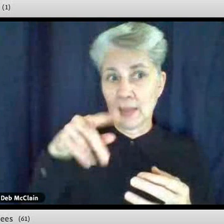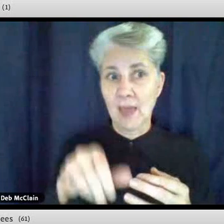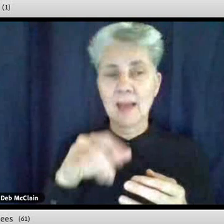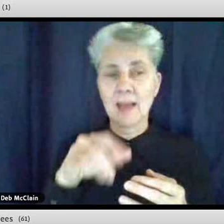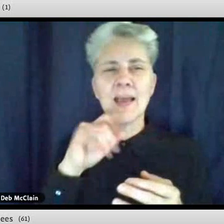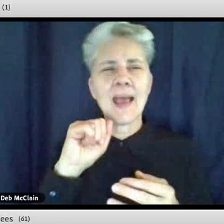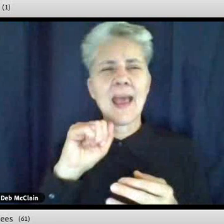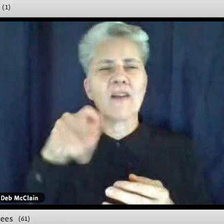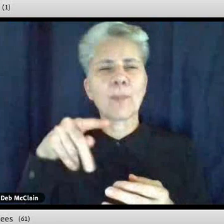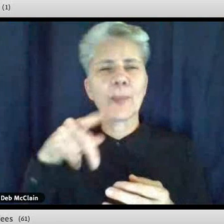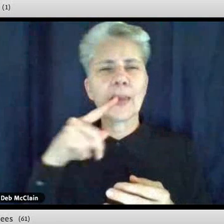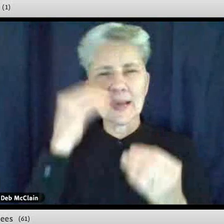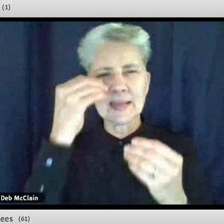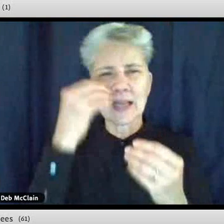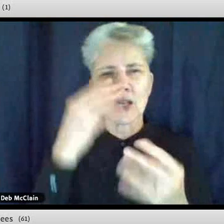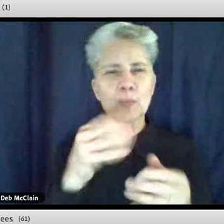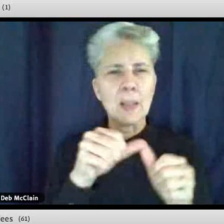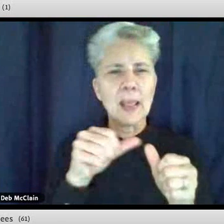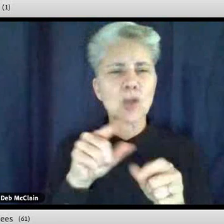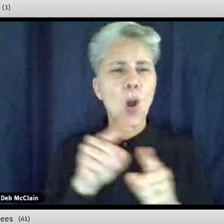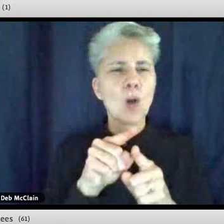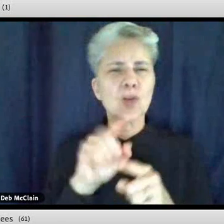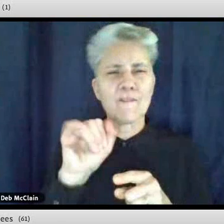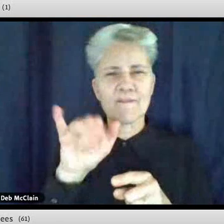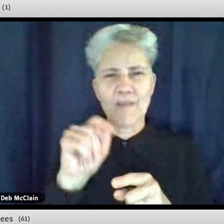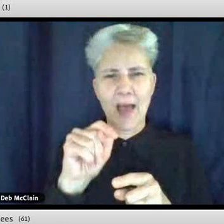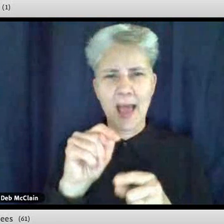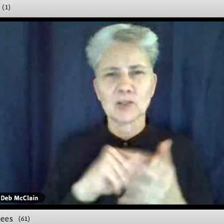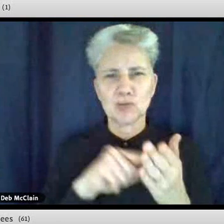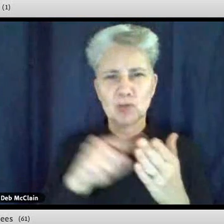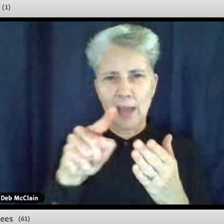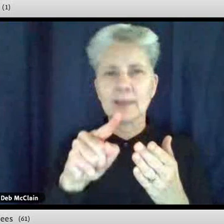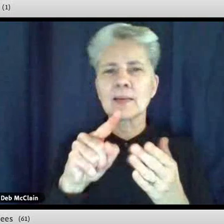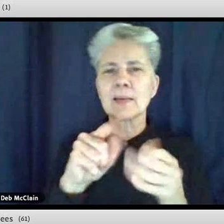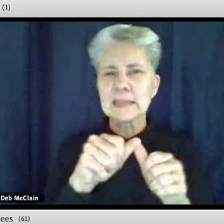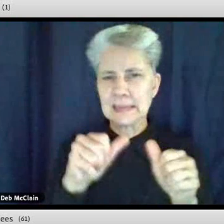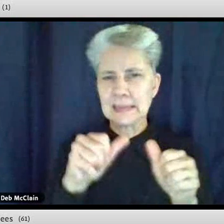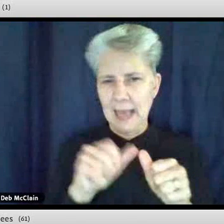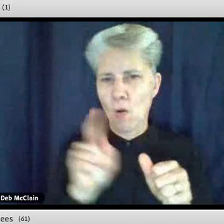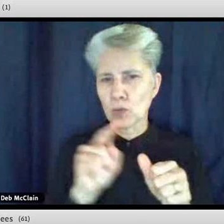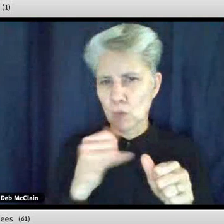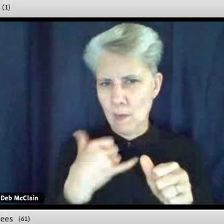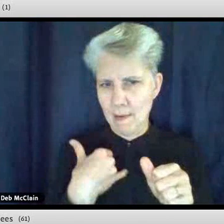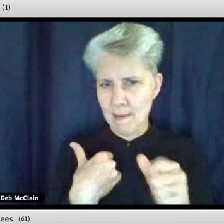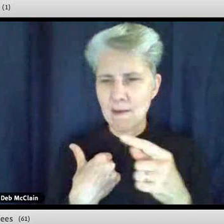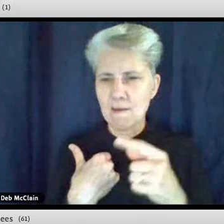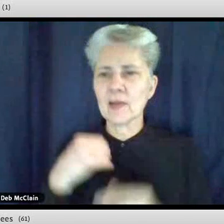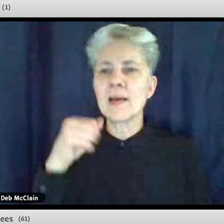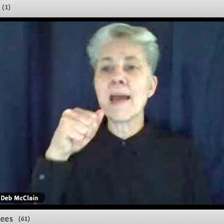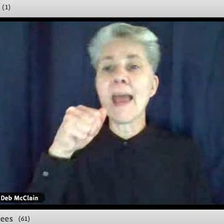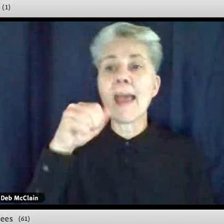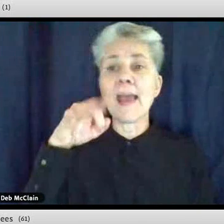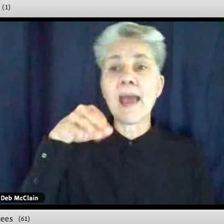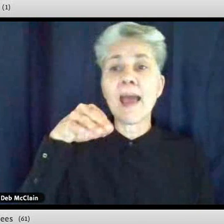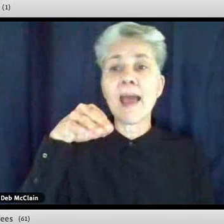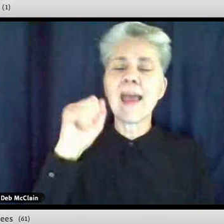well, one of the ones I mentioned here is AFP. And AFP is a news source, but they also have a fact-checking